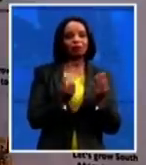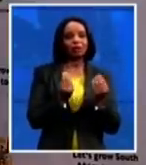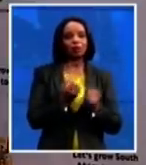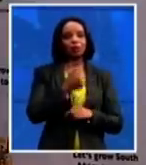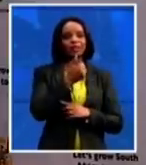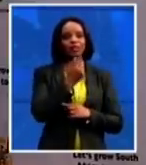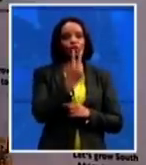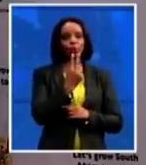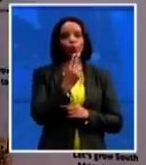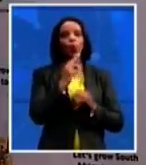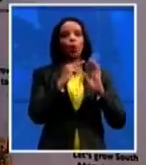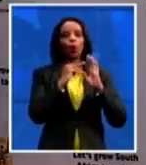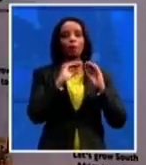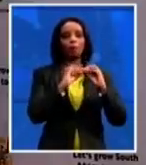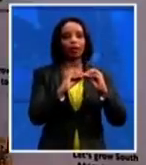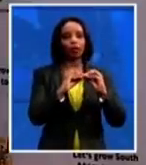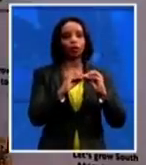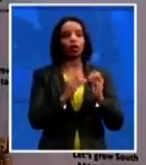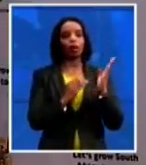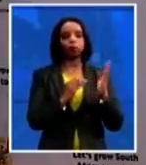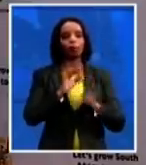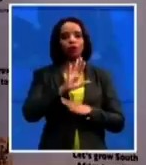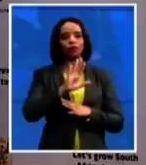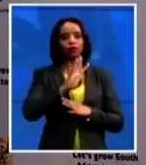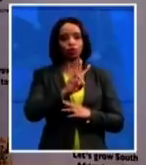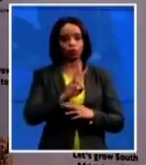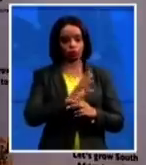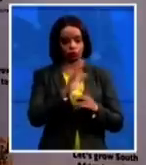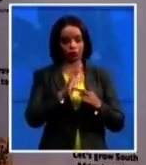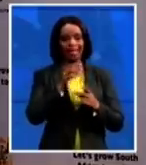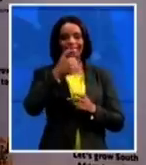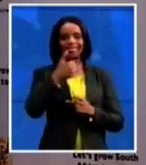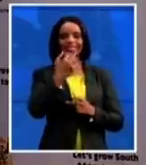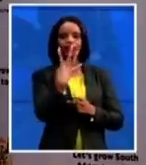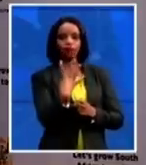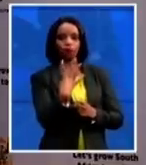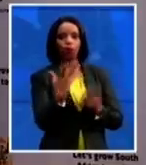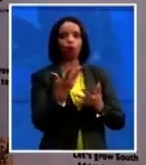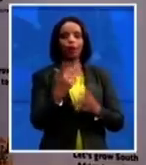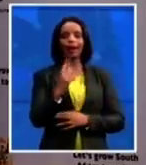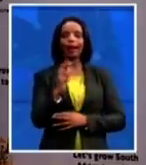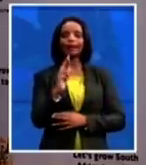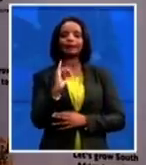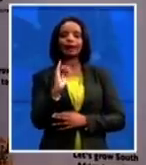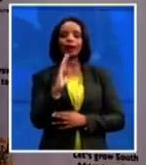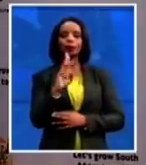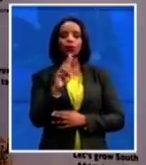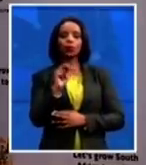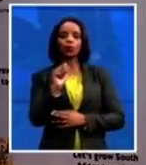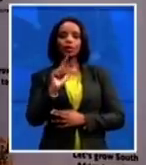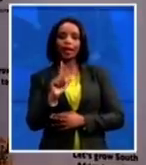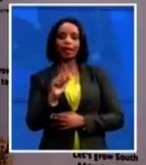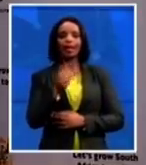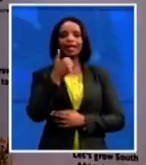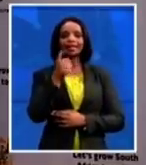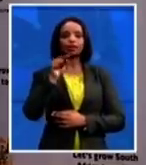64 cases in the Special Tribunal, which involves contracts in the amount of 6.99 billion. The